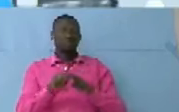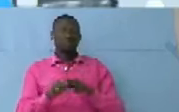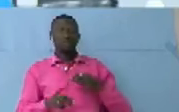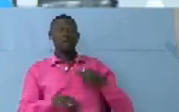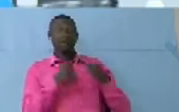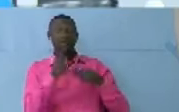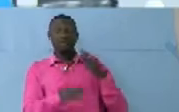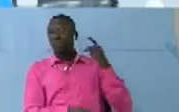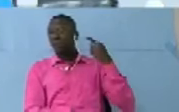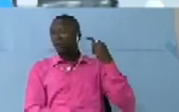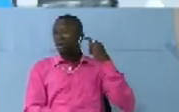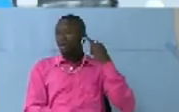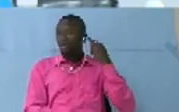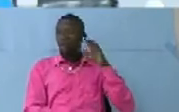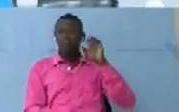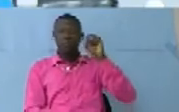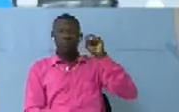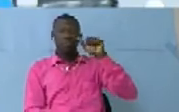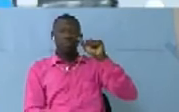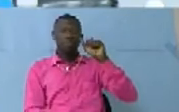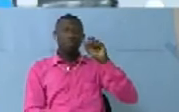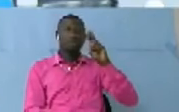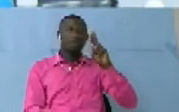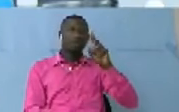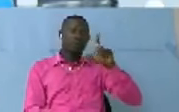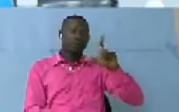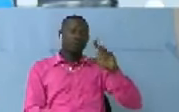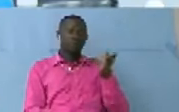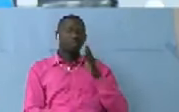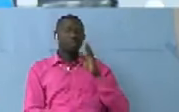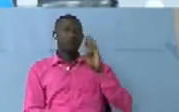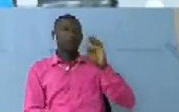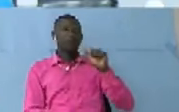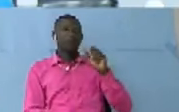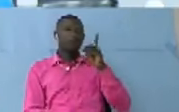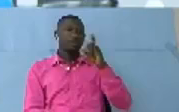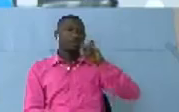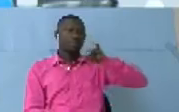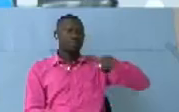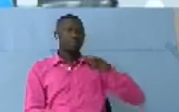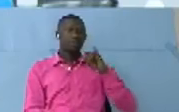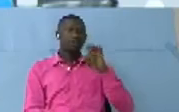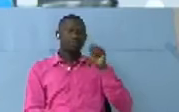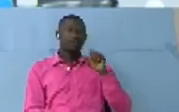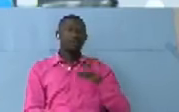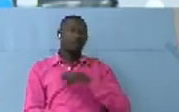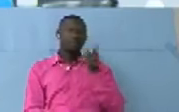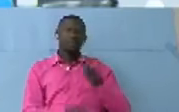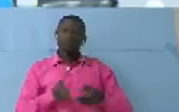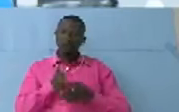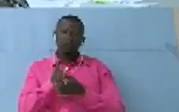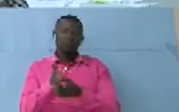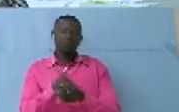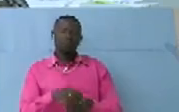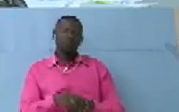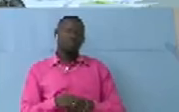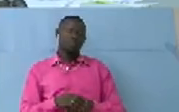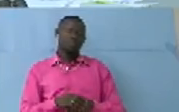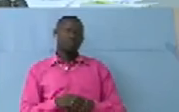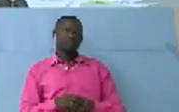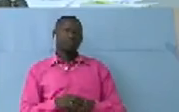Baji Moi. I heard Sol Baji. Anindigal Keba. And the Elder Digal, who is